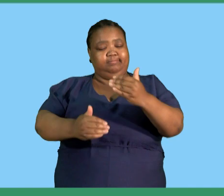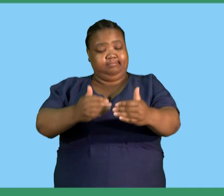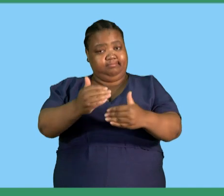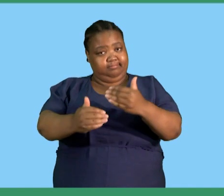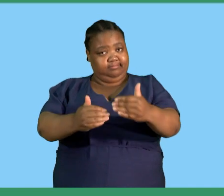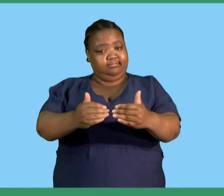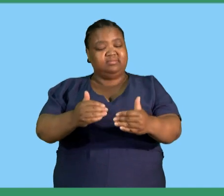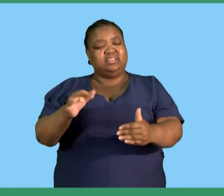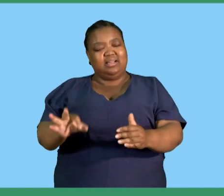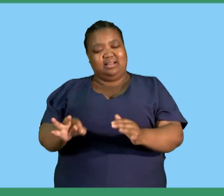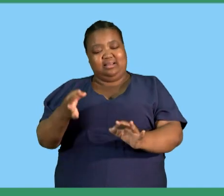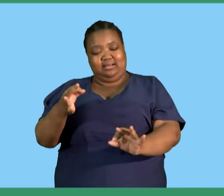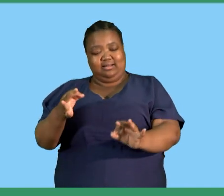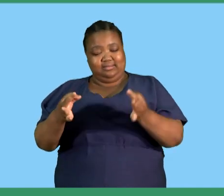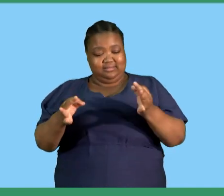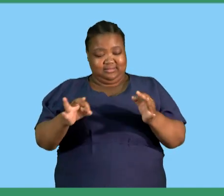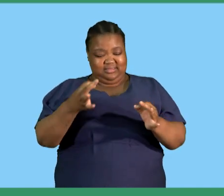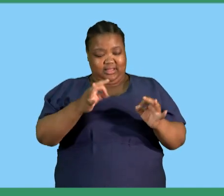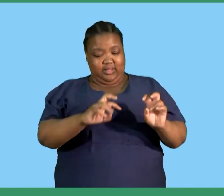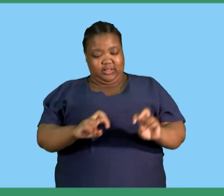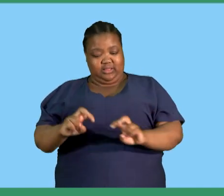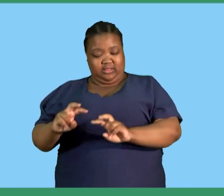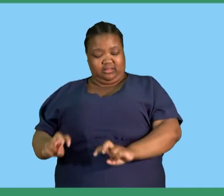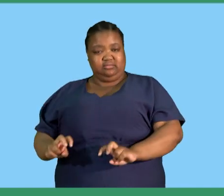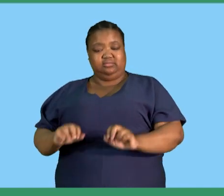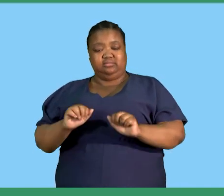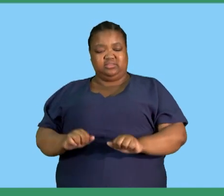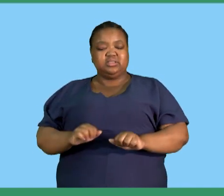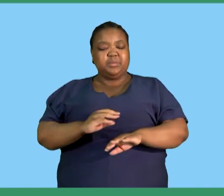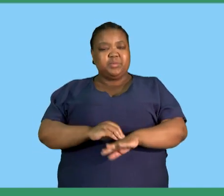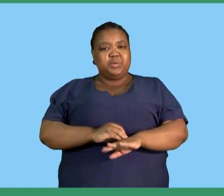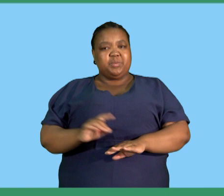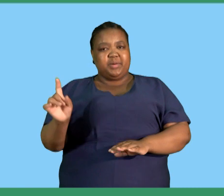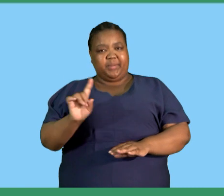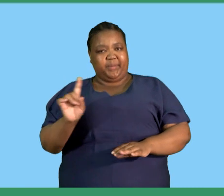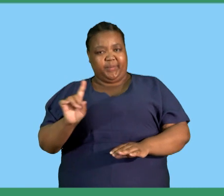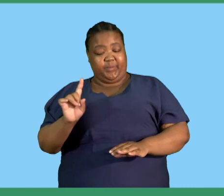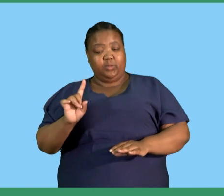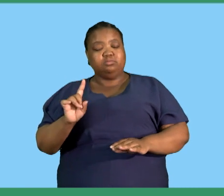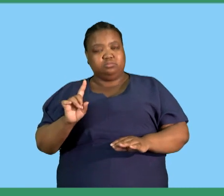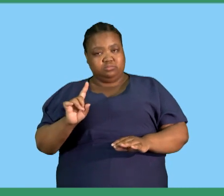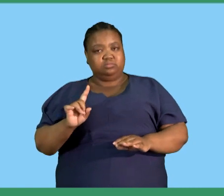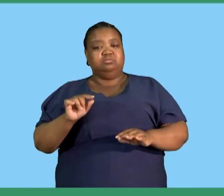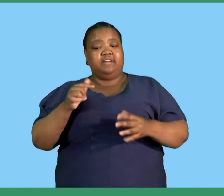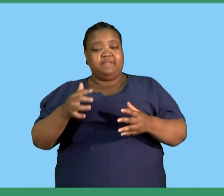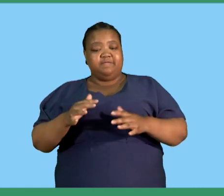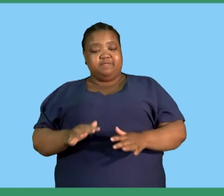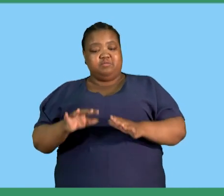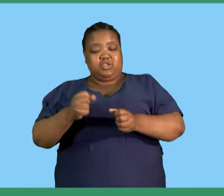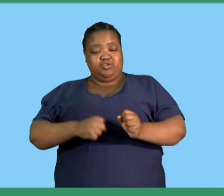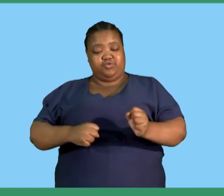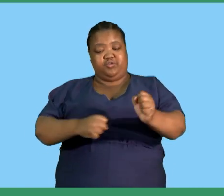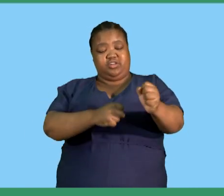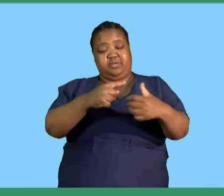into consideration, a process of analyzing a situation to identify the strategies that can be used to change